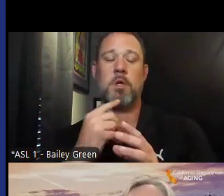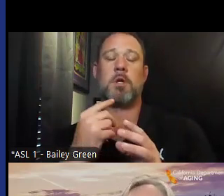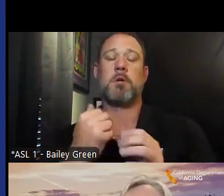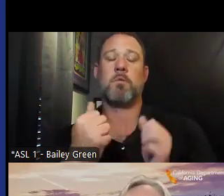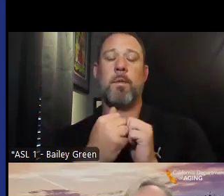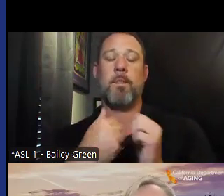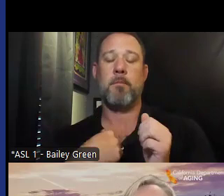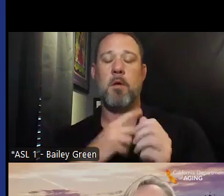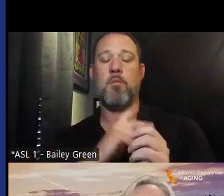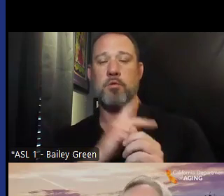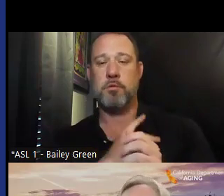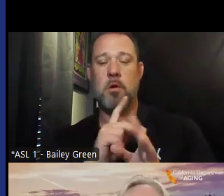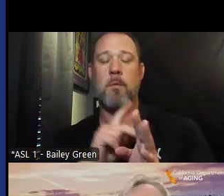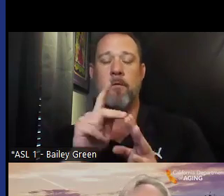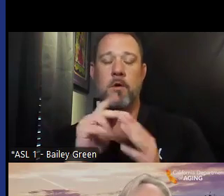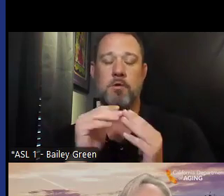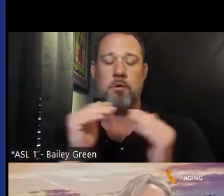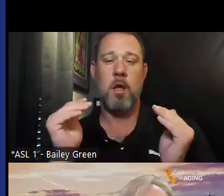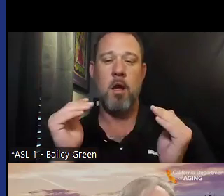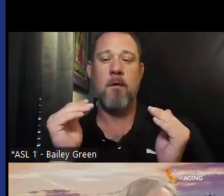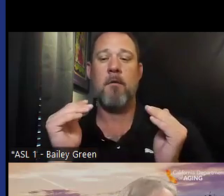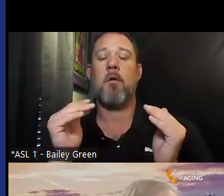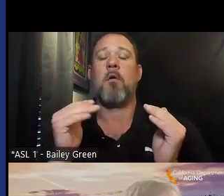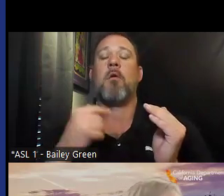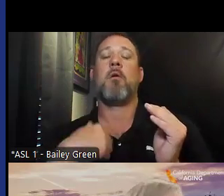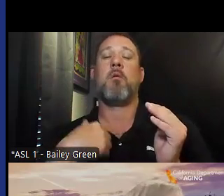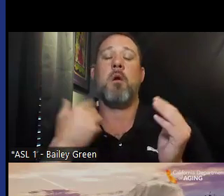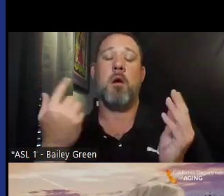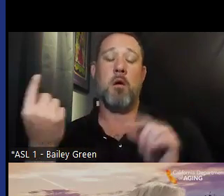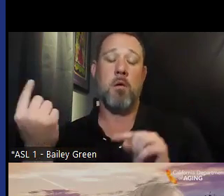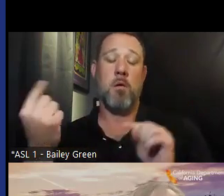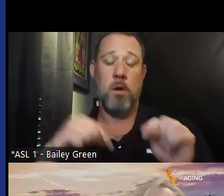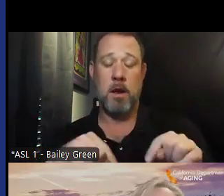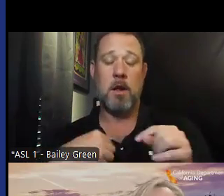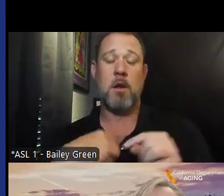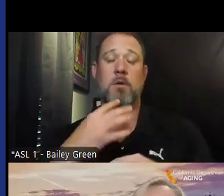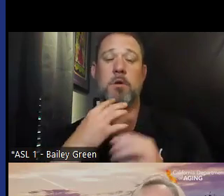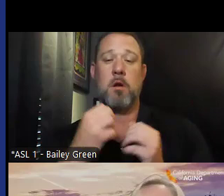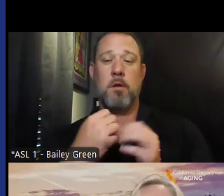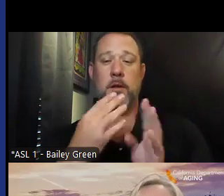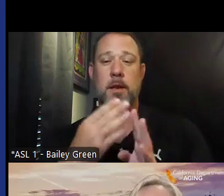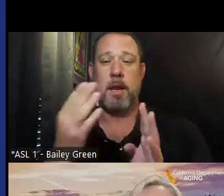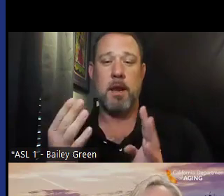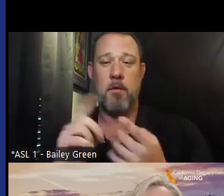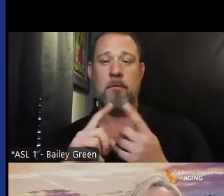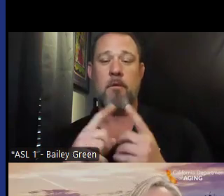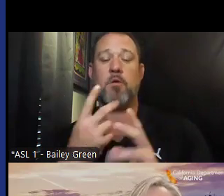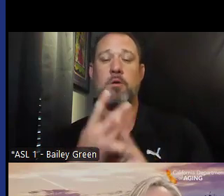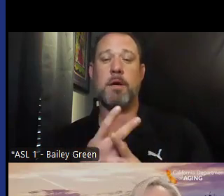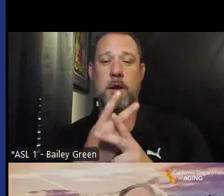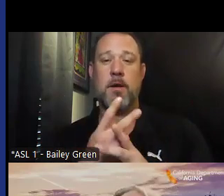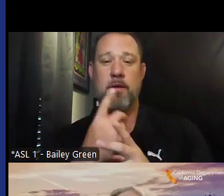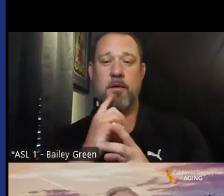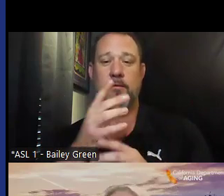on a personal and professional level. And on my way down here to this meeting, I was talking to my neighbor and friend who's caregiving for